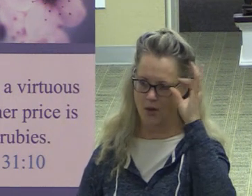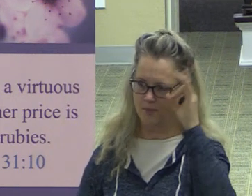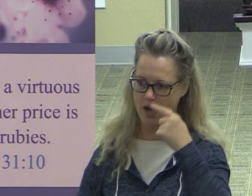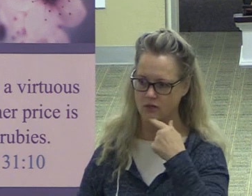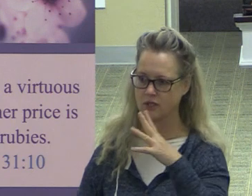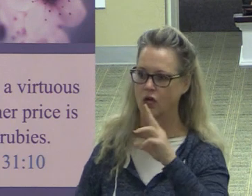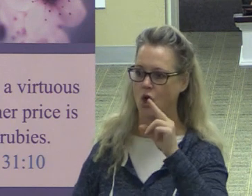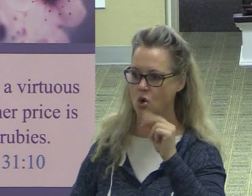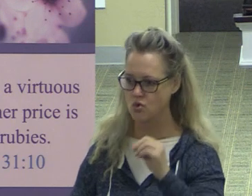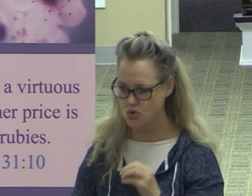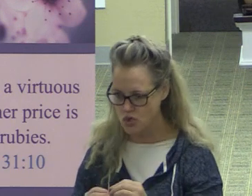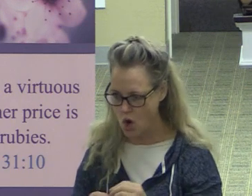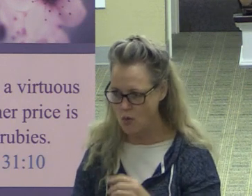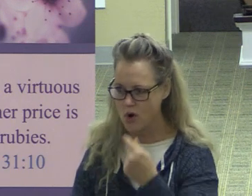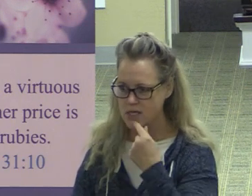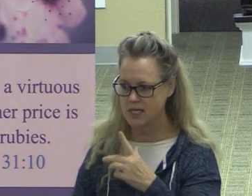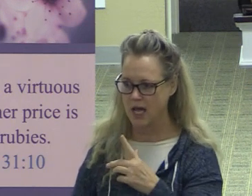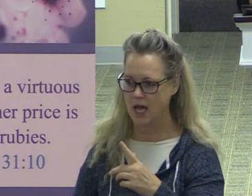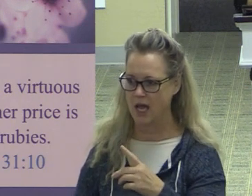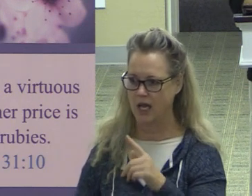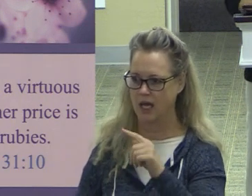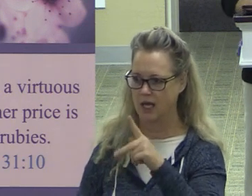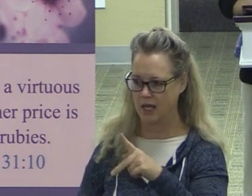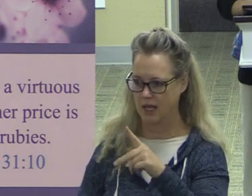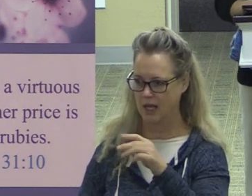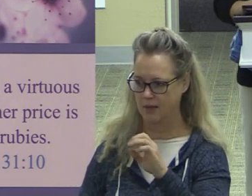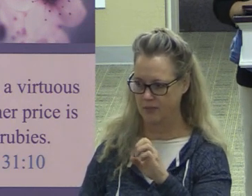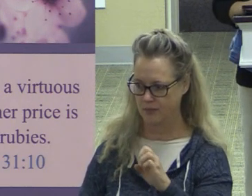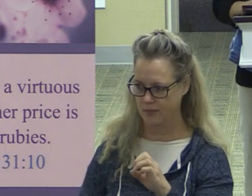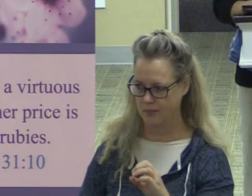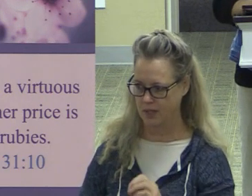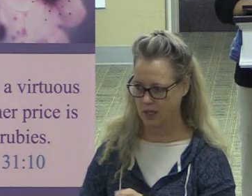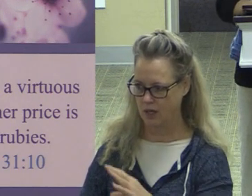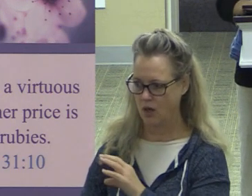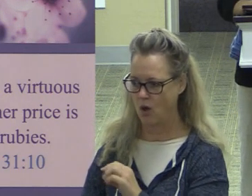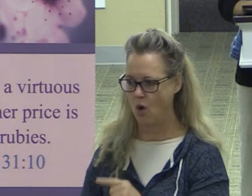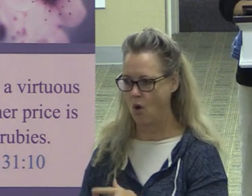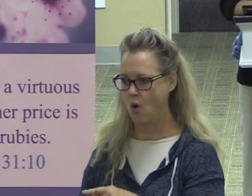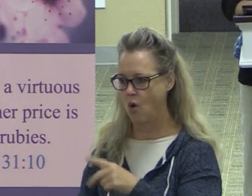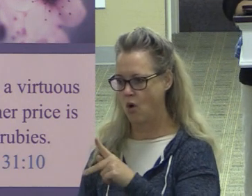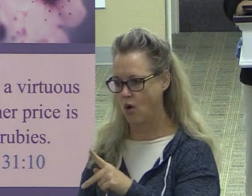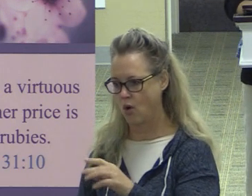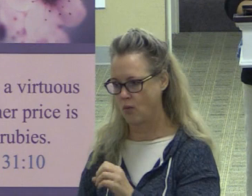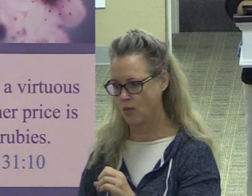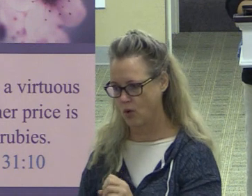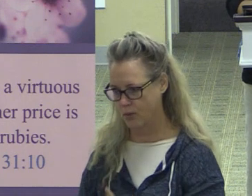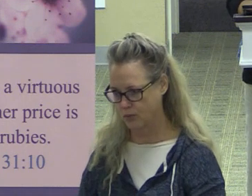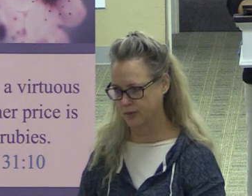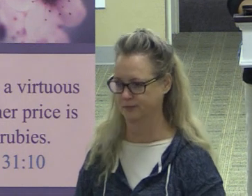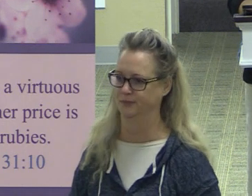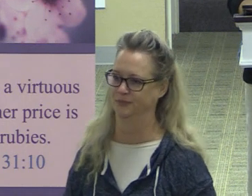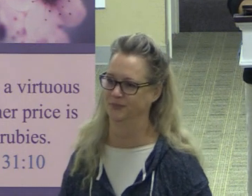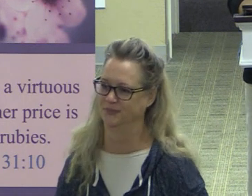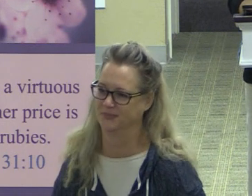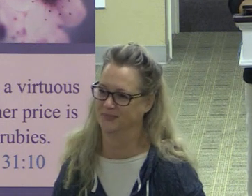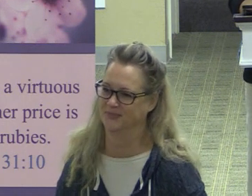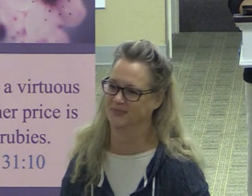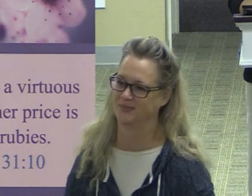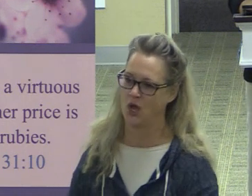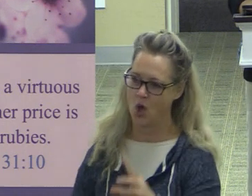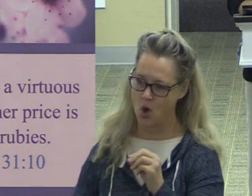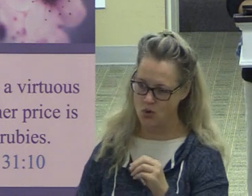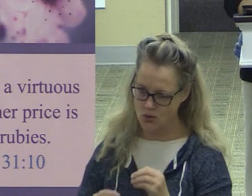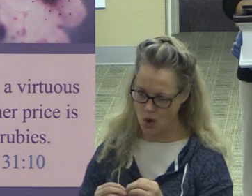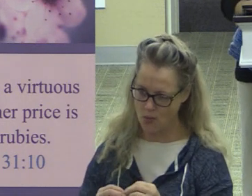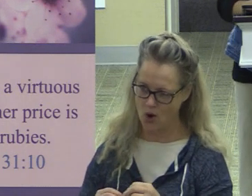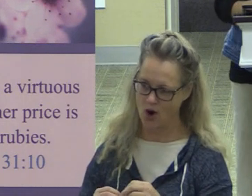were in church after church after church. So Bethany remembers this. She said, I just recently started saying poop again. And I was 5 when this